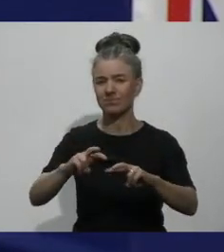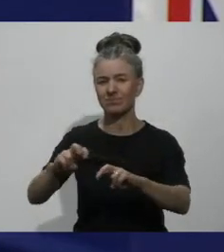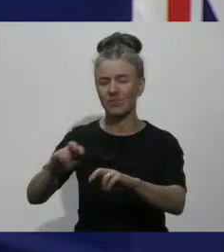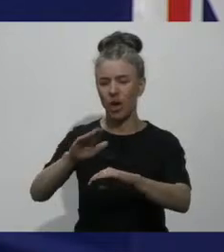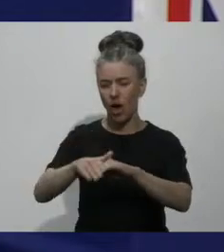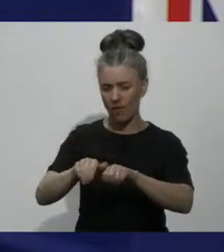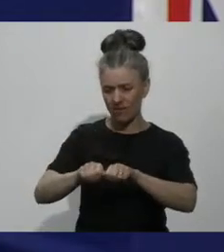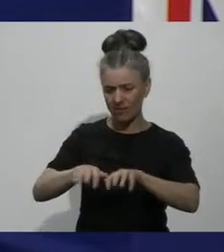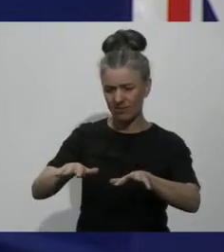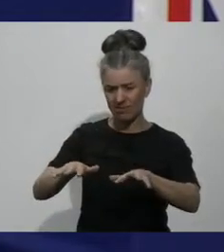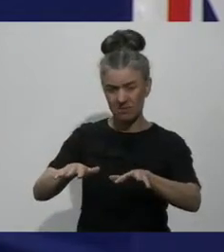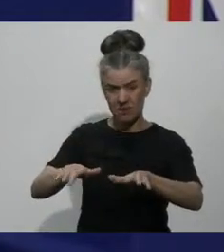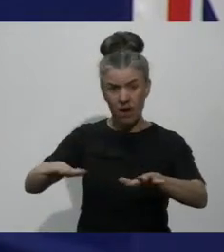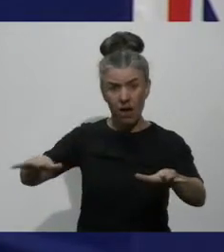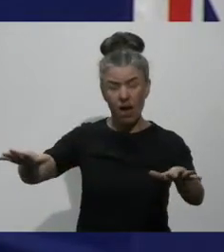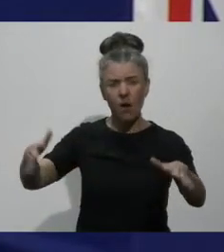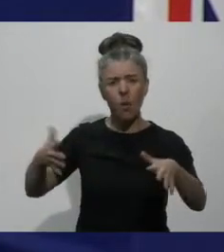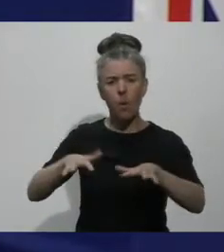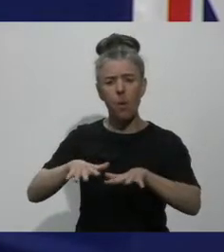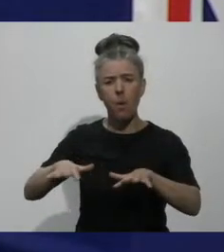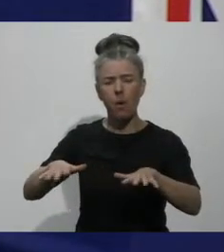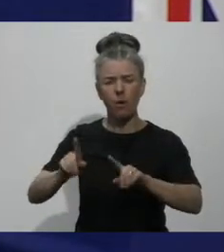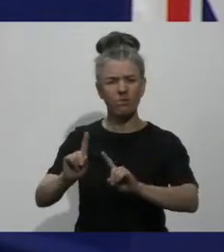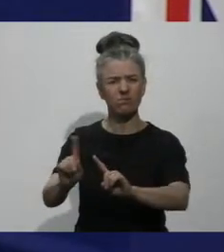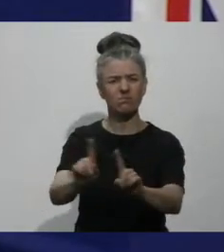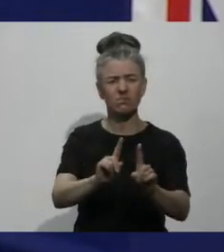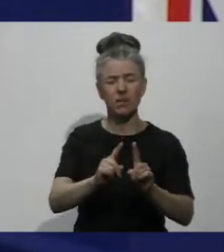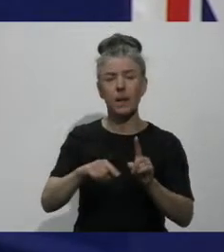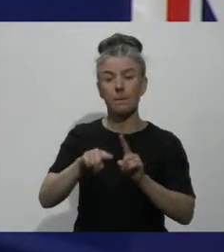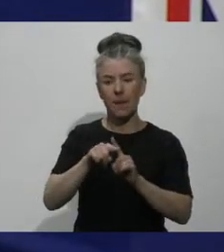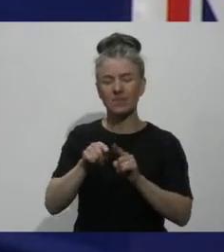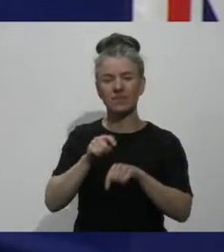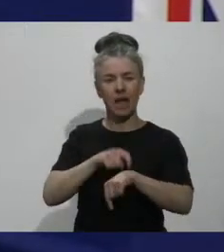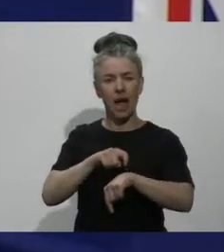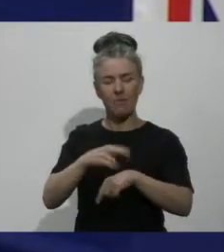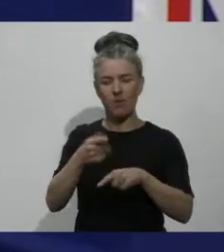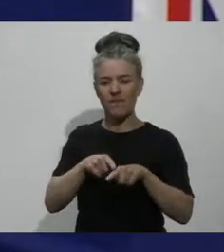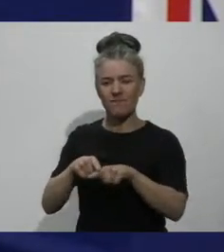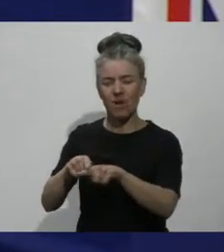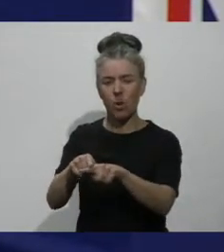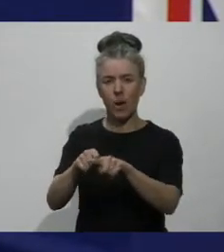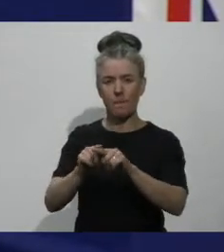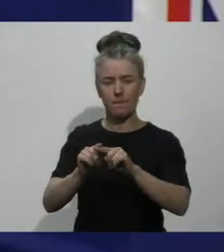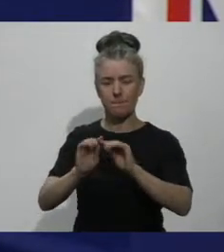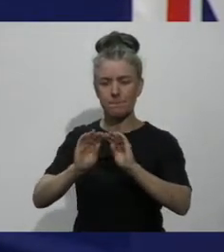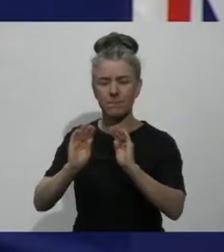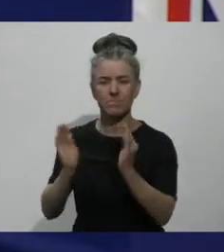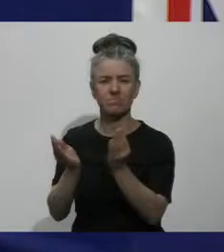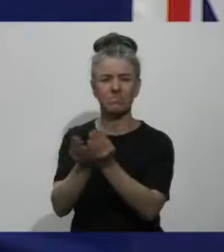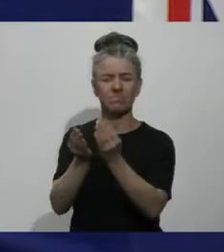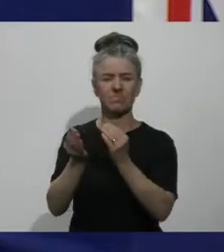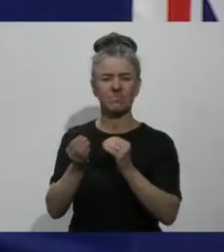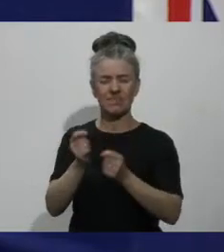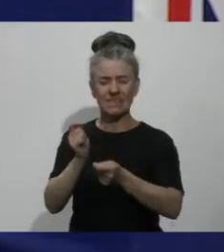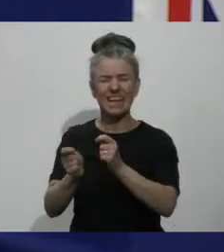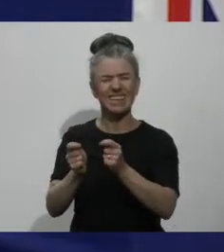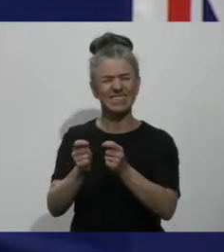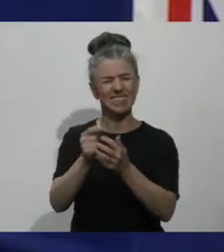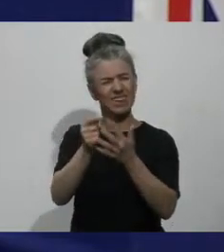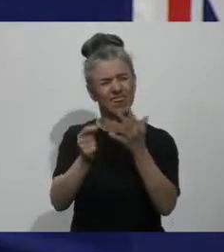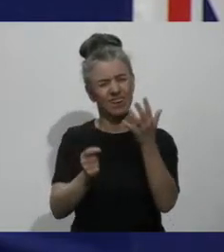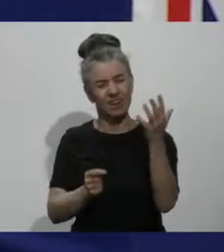outbreak and to have contact traced, isolated and tested to identify that and confirm